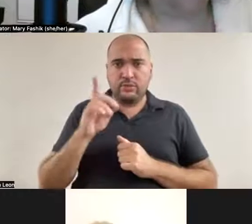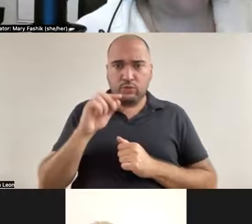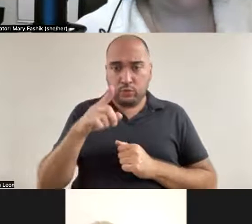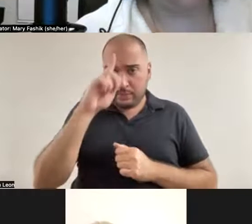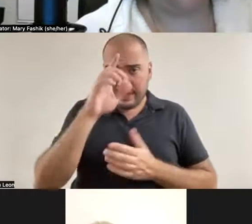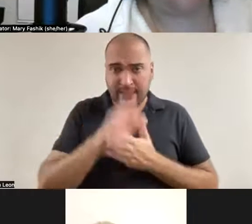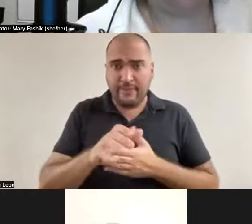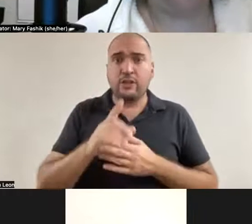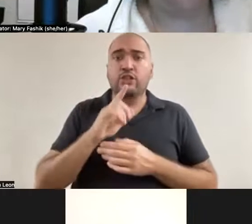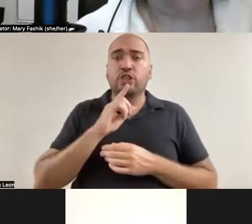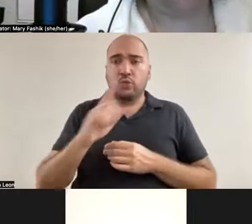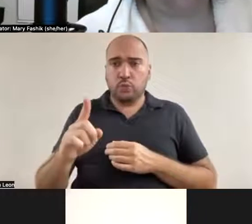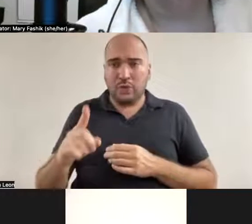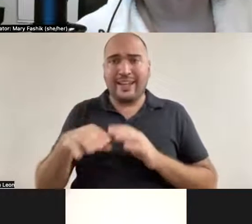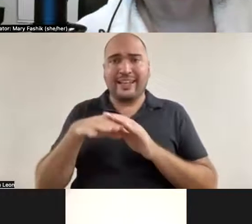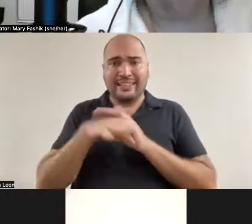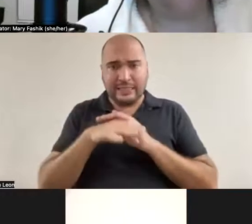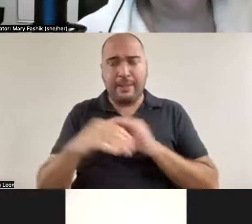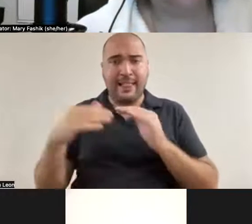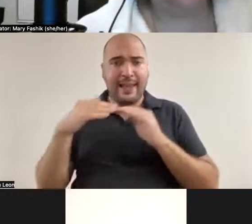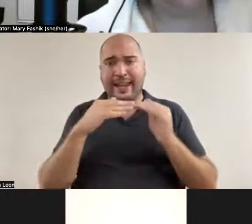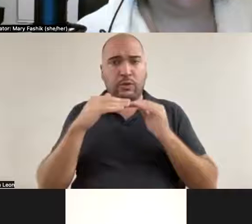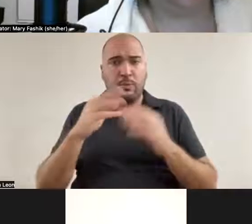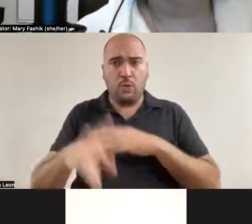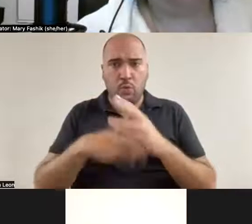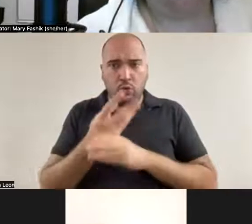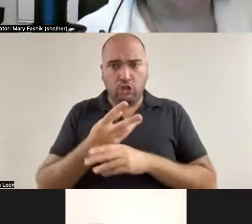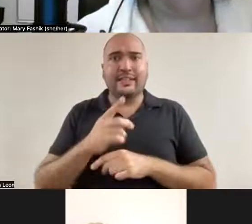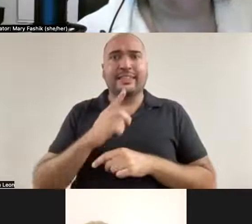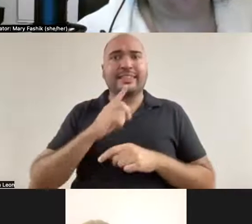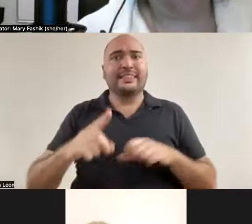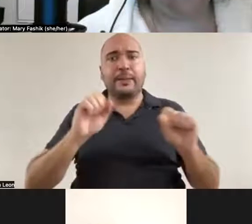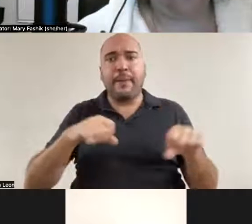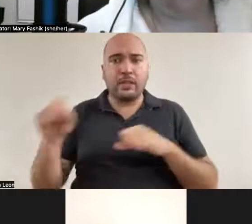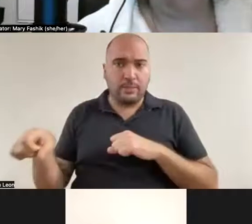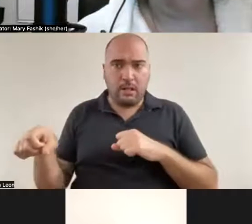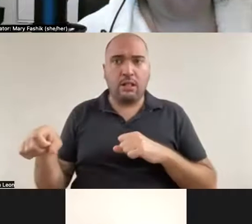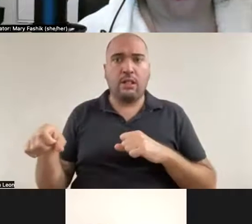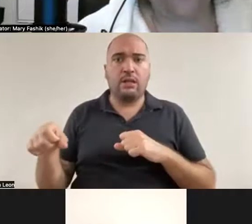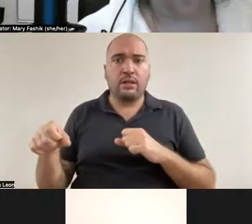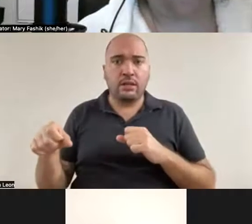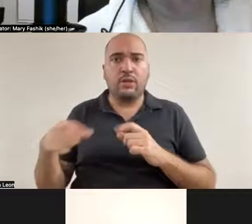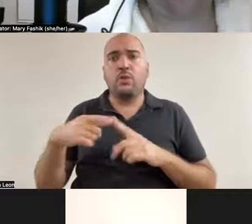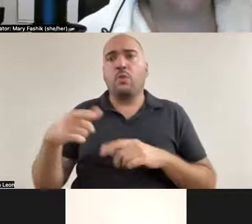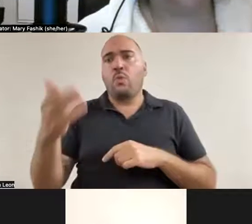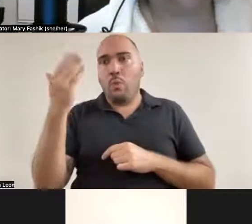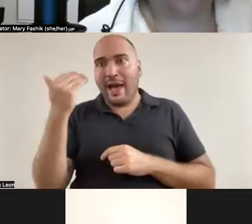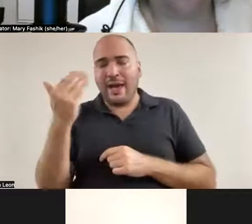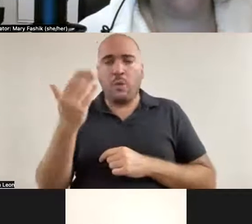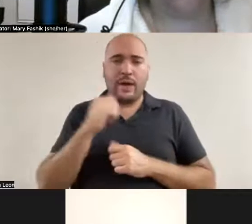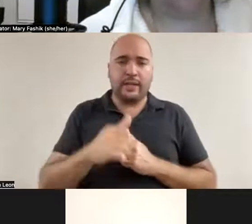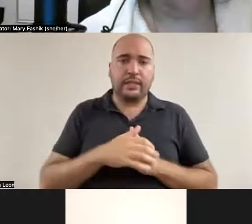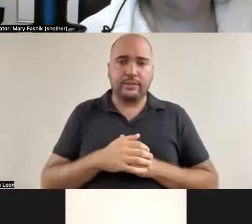accessible and equitable world is possible? Why or why